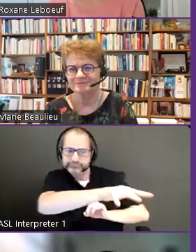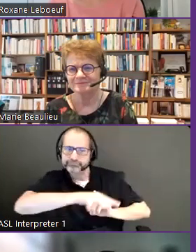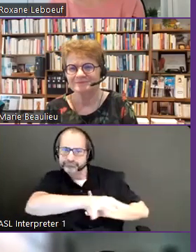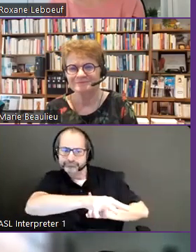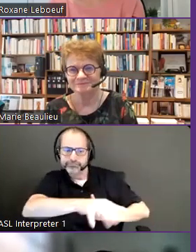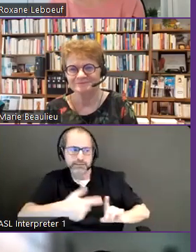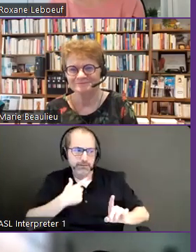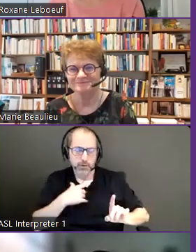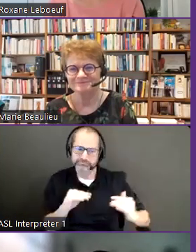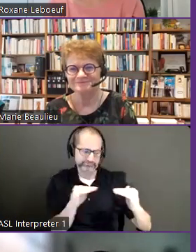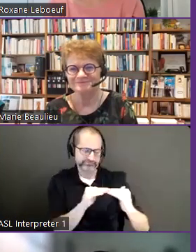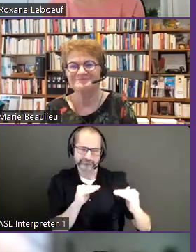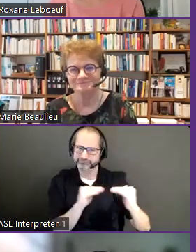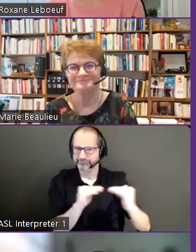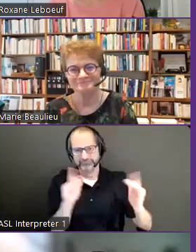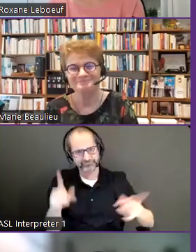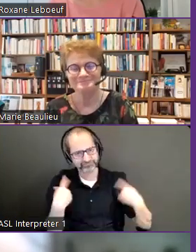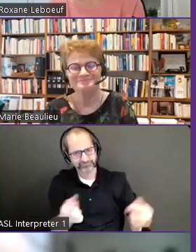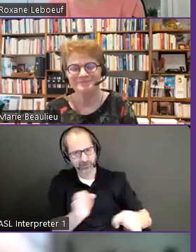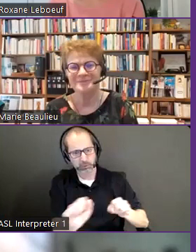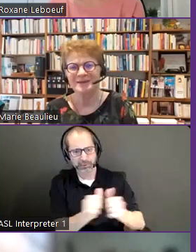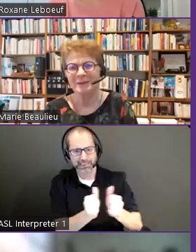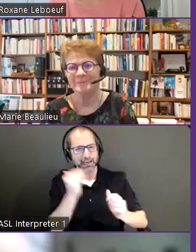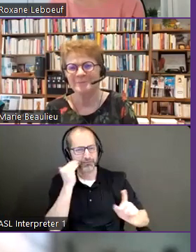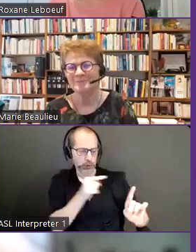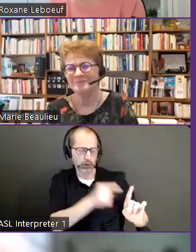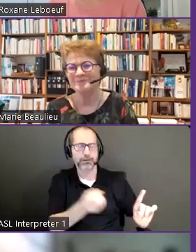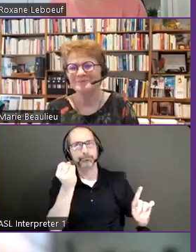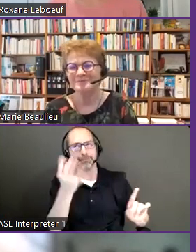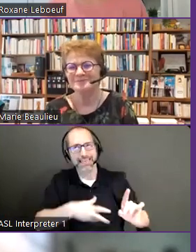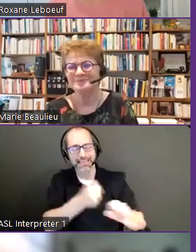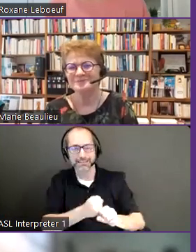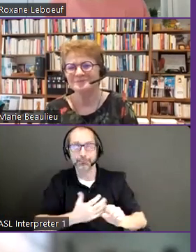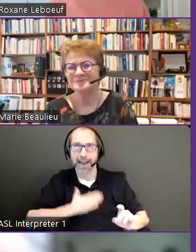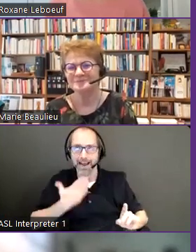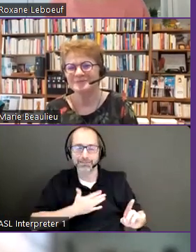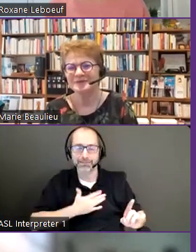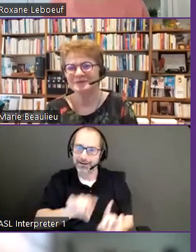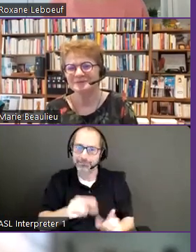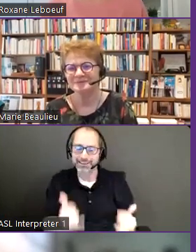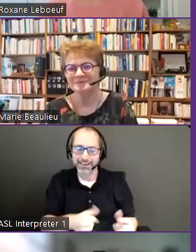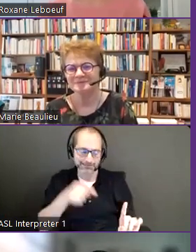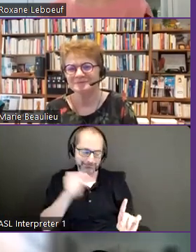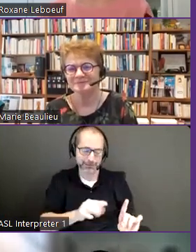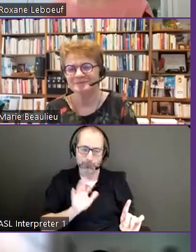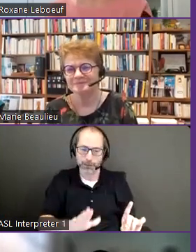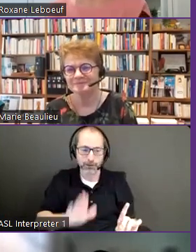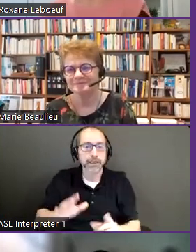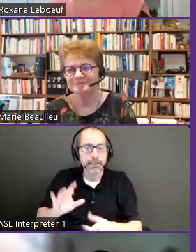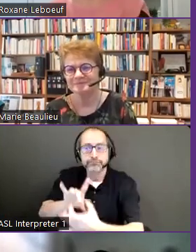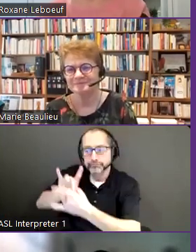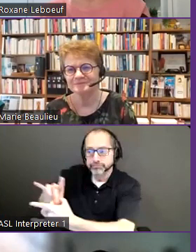I know of Marie for many years, so I'm so pleased she's able to be with us today. Marie is a fellow of the Royal Society of